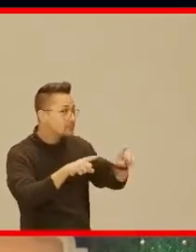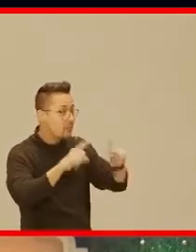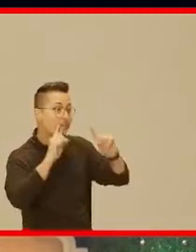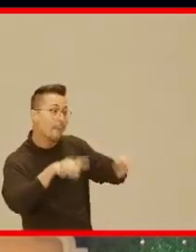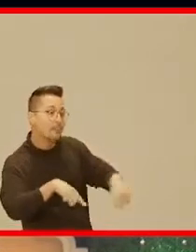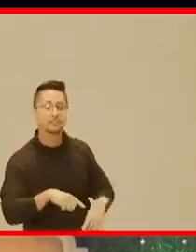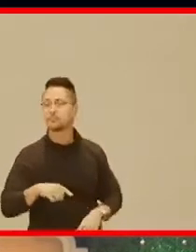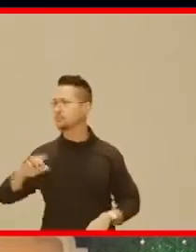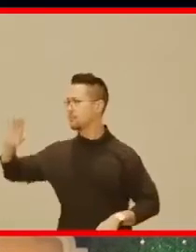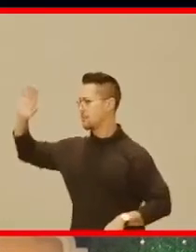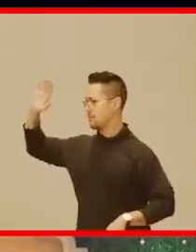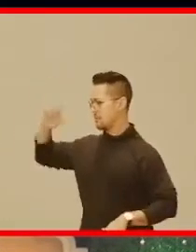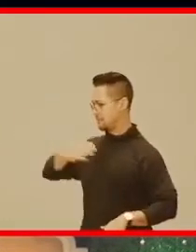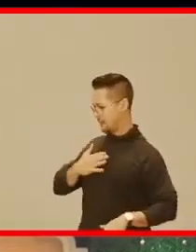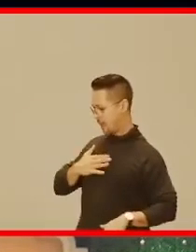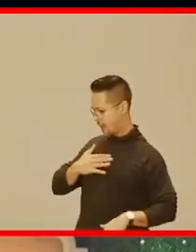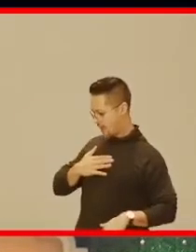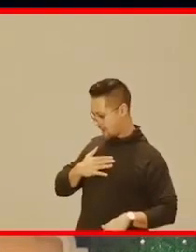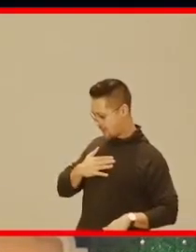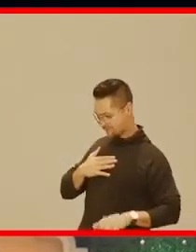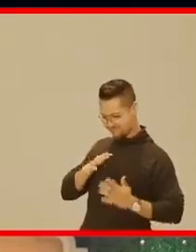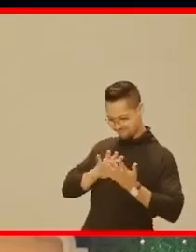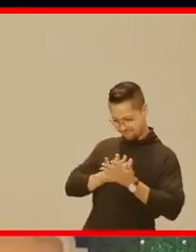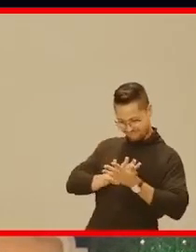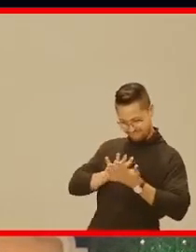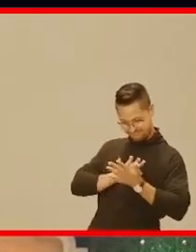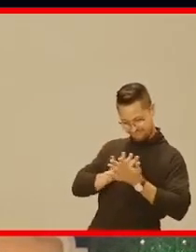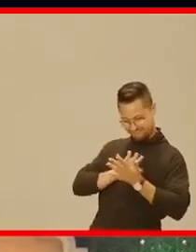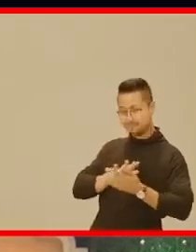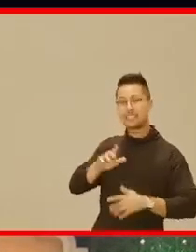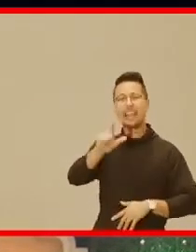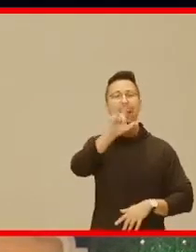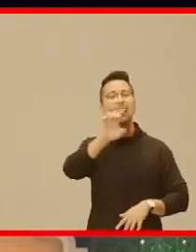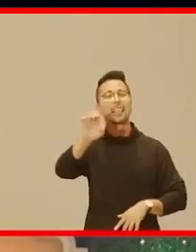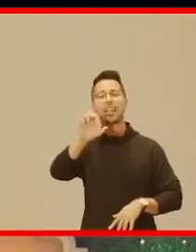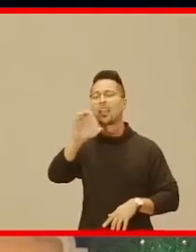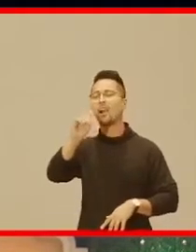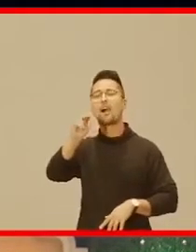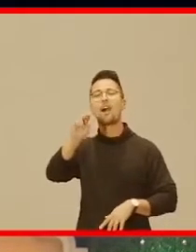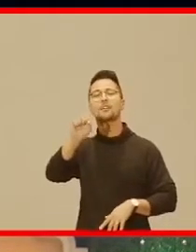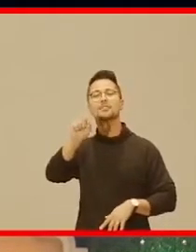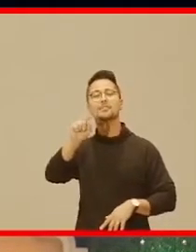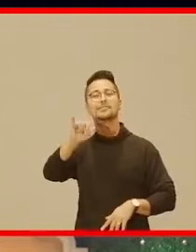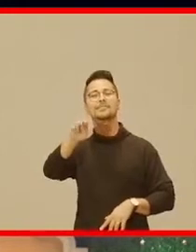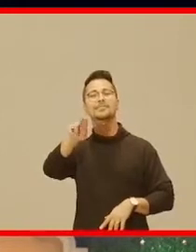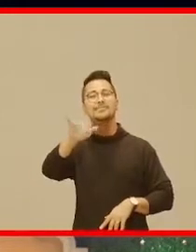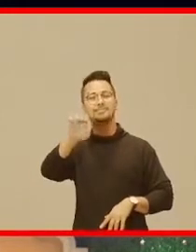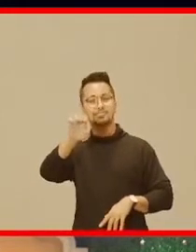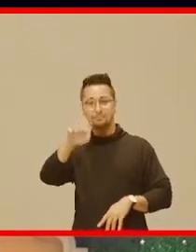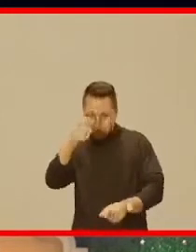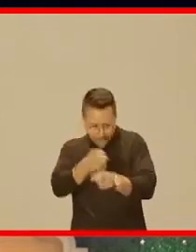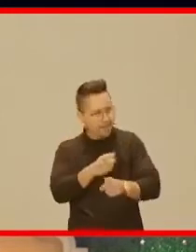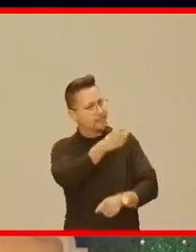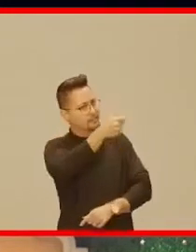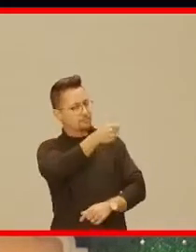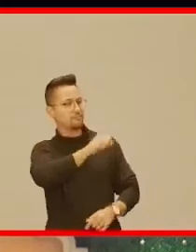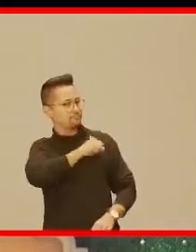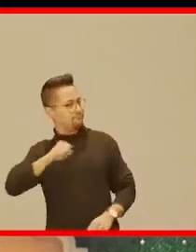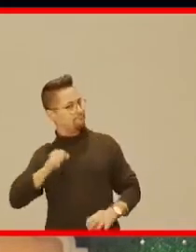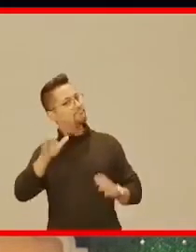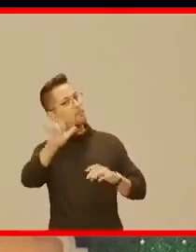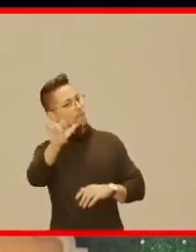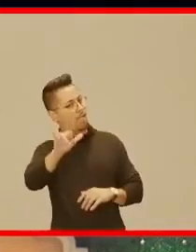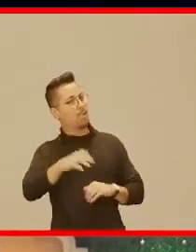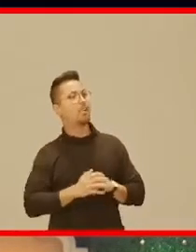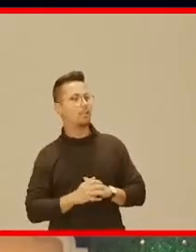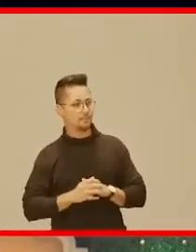is Lee Constant. He's our commissioner. Lee Constantine, that's right. He used to be Yeah. a state senator as well. Yes.